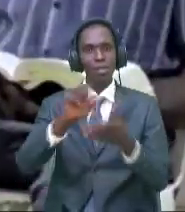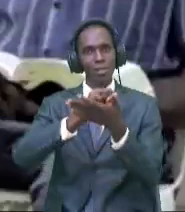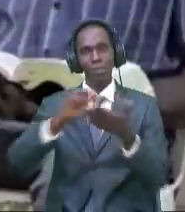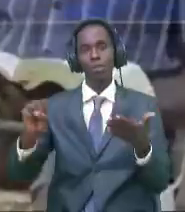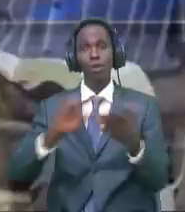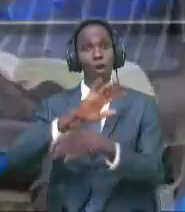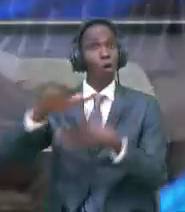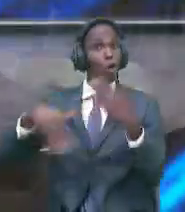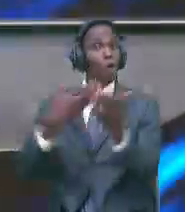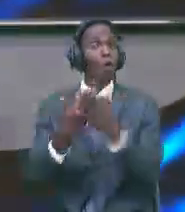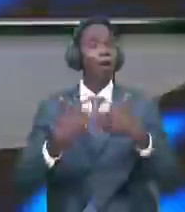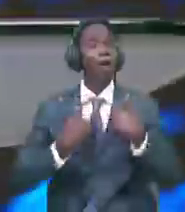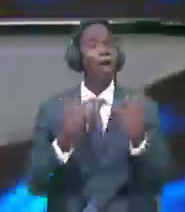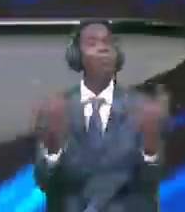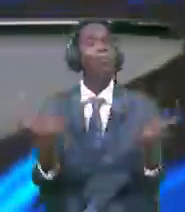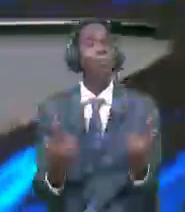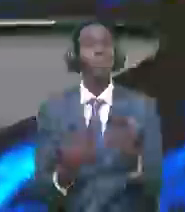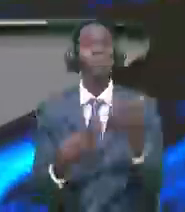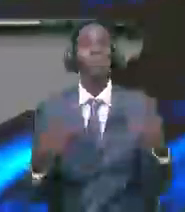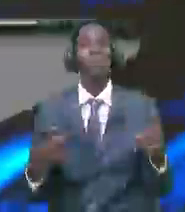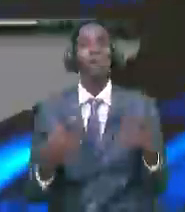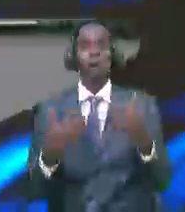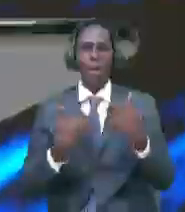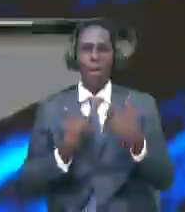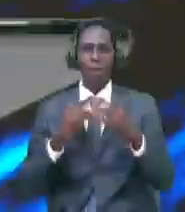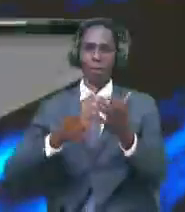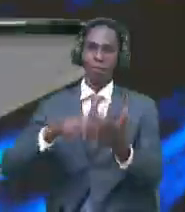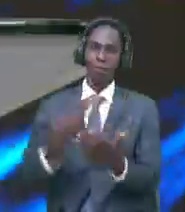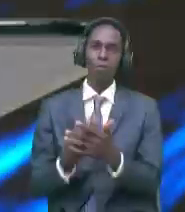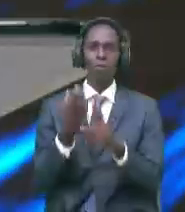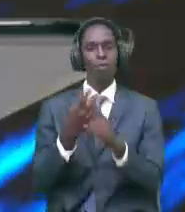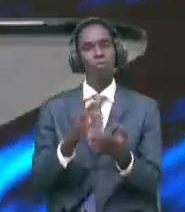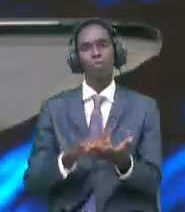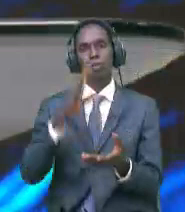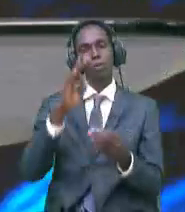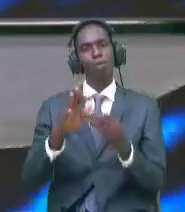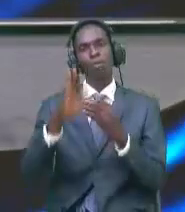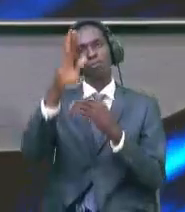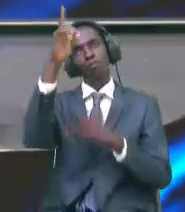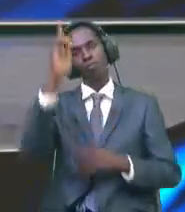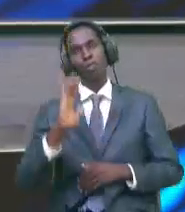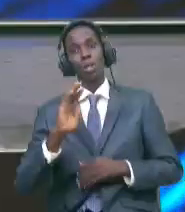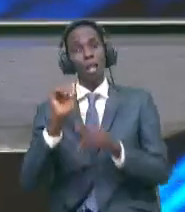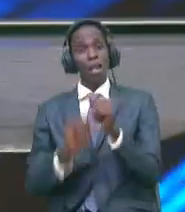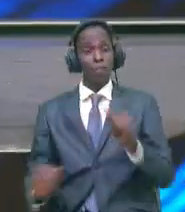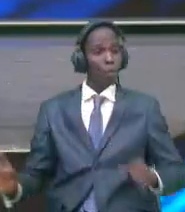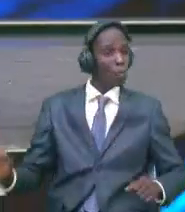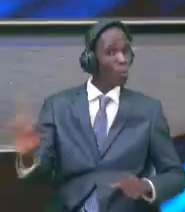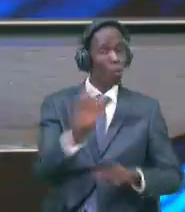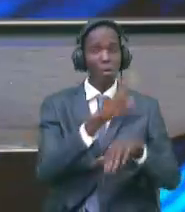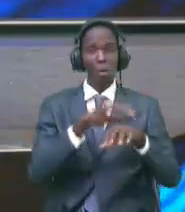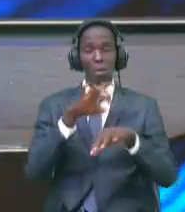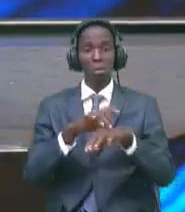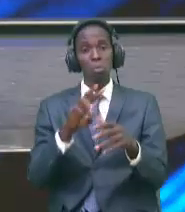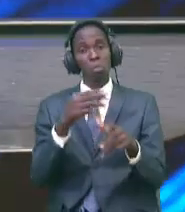sinned and come short of the glory of God. Everyone on earth, whether he goes to